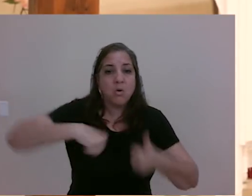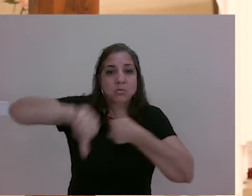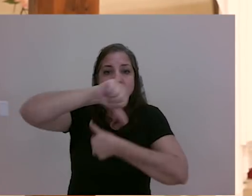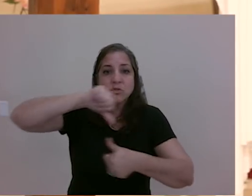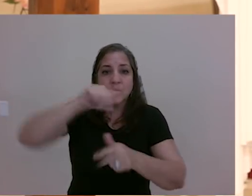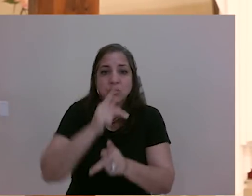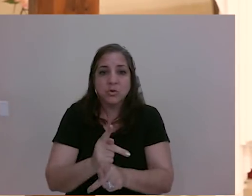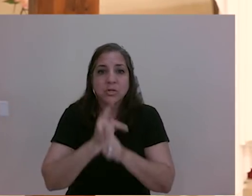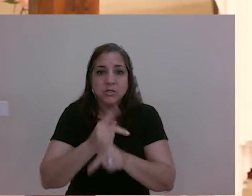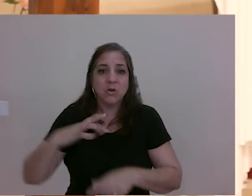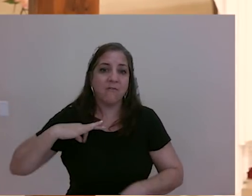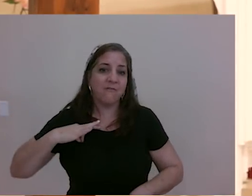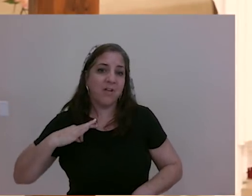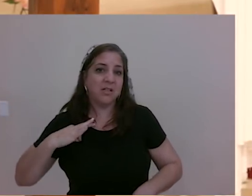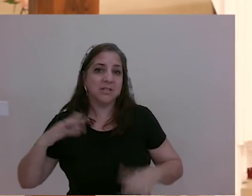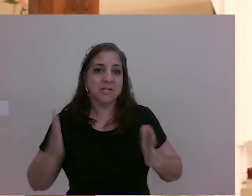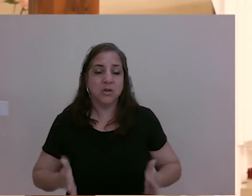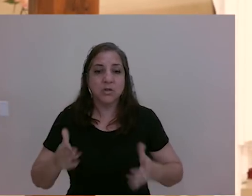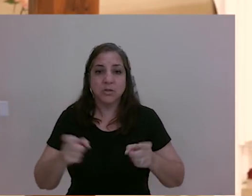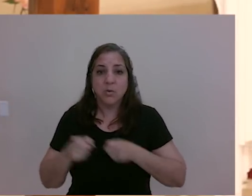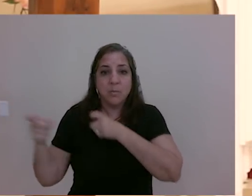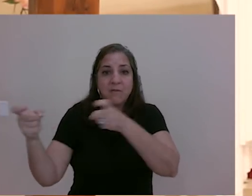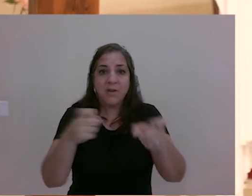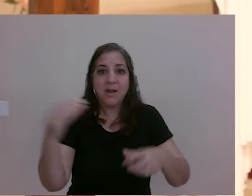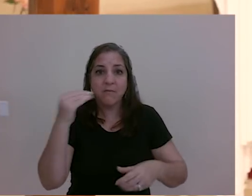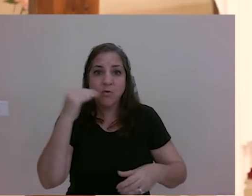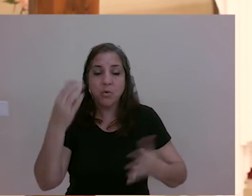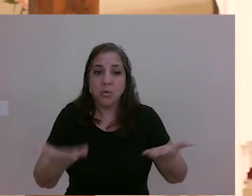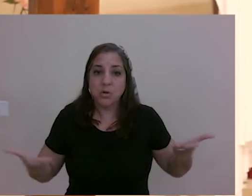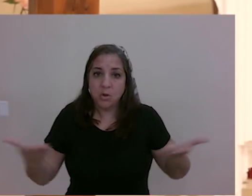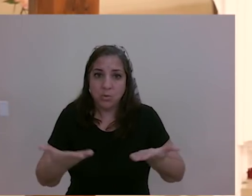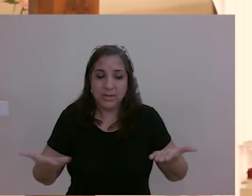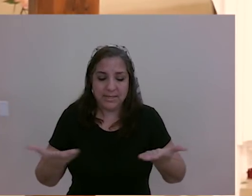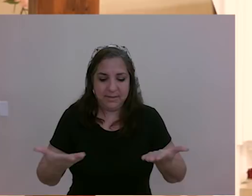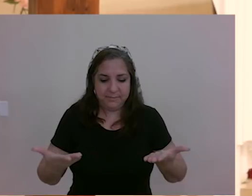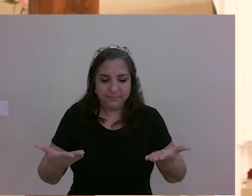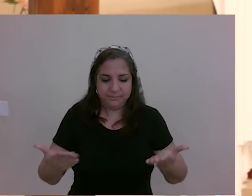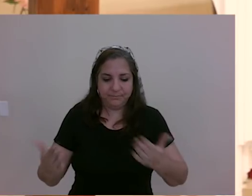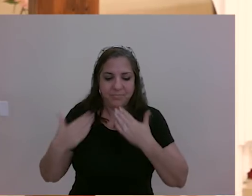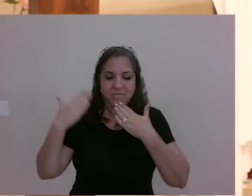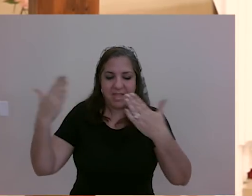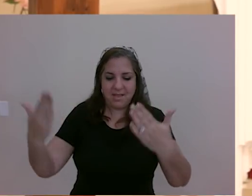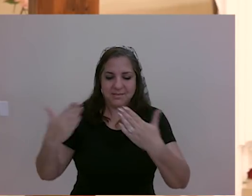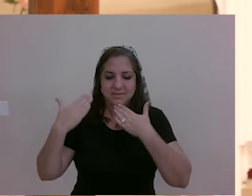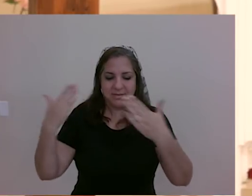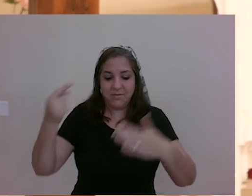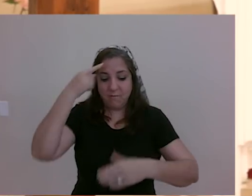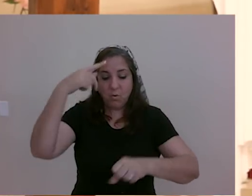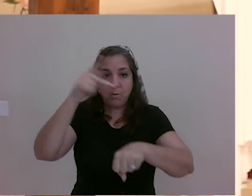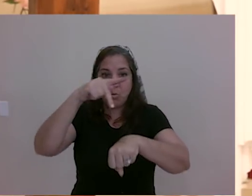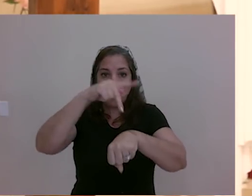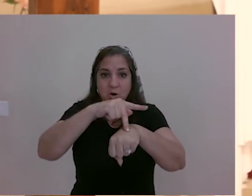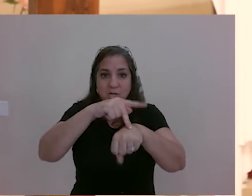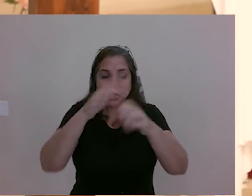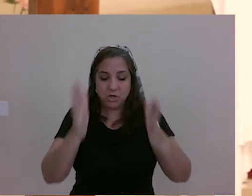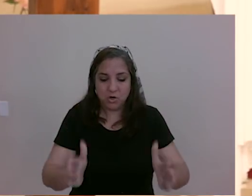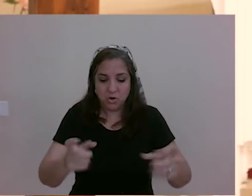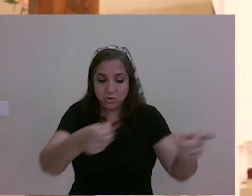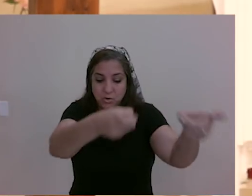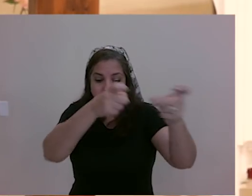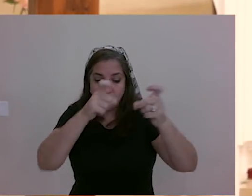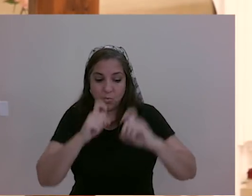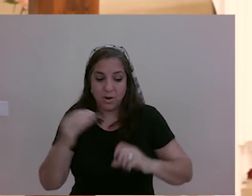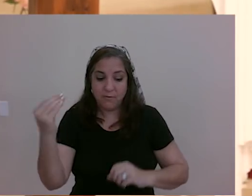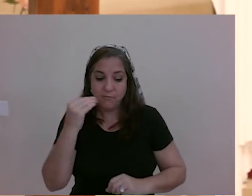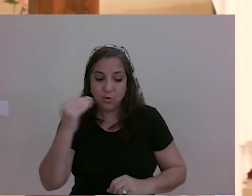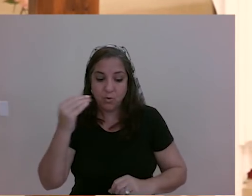who are providing food locally. In thanksgiving for parishioners who bring food items in